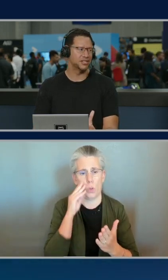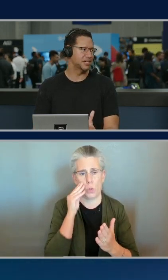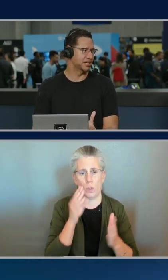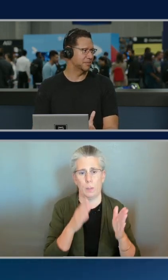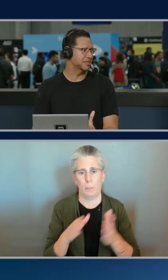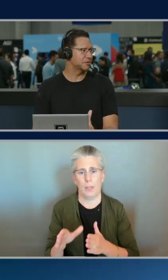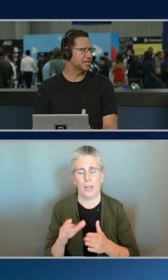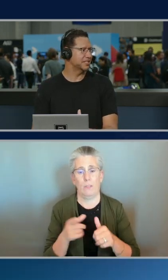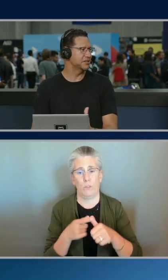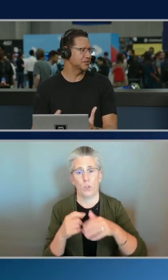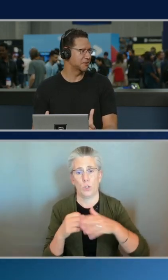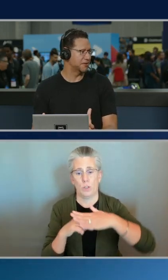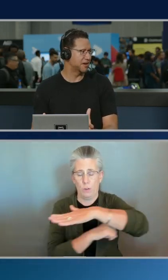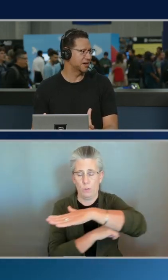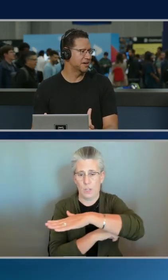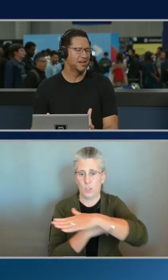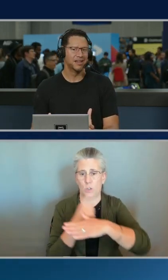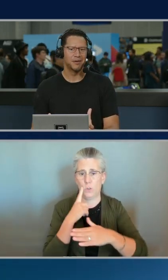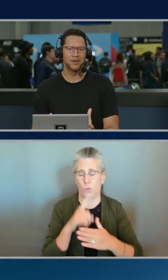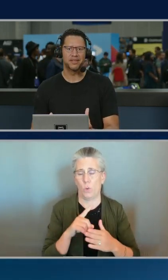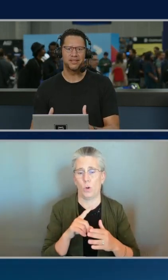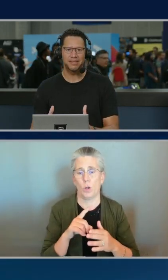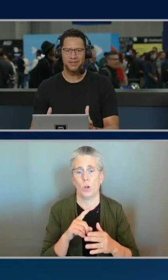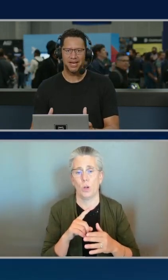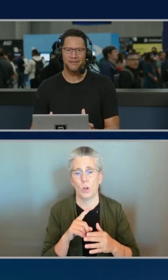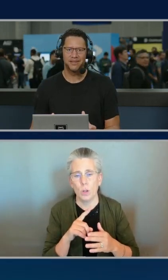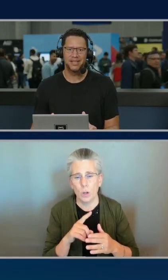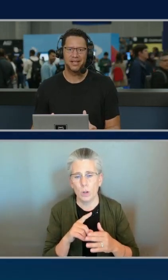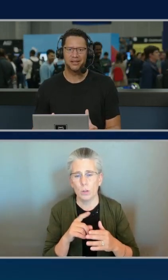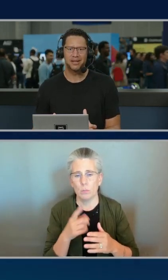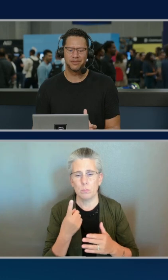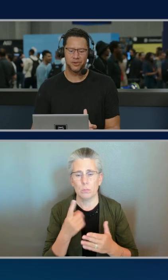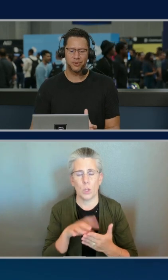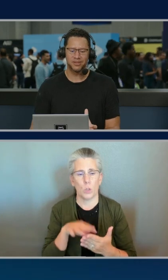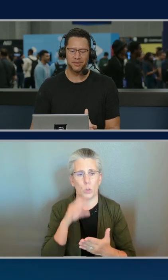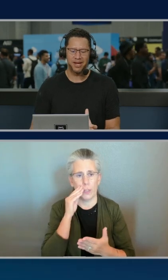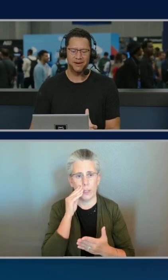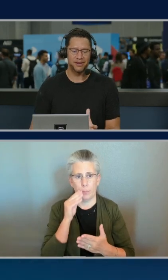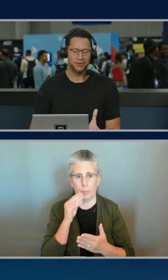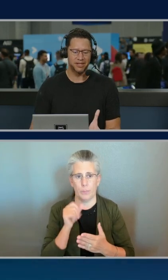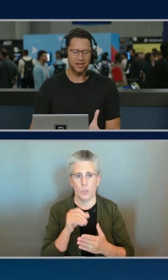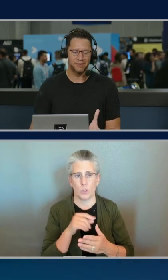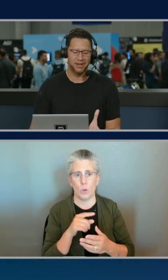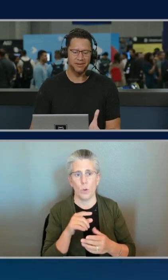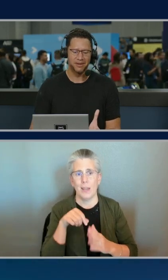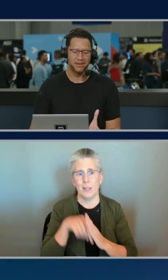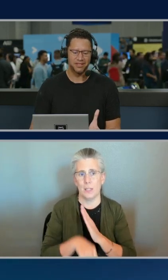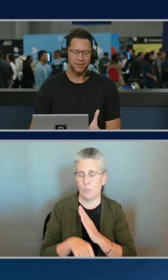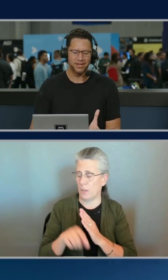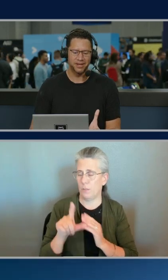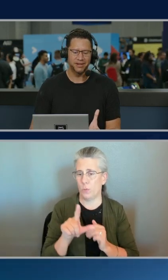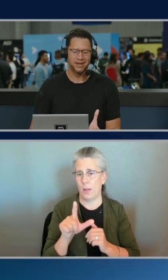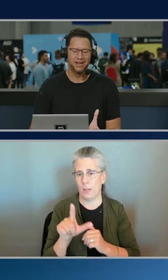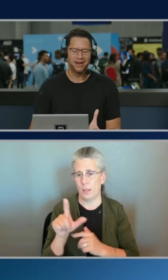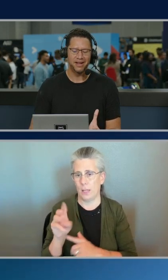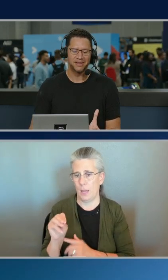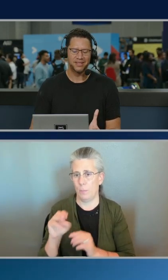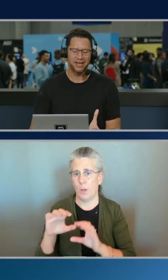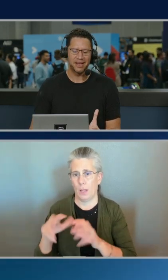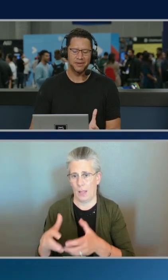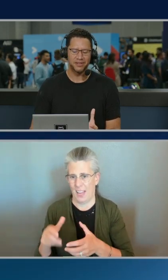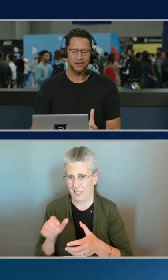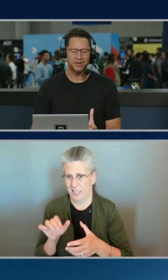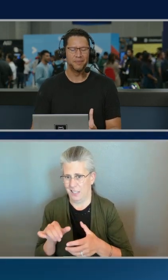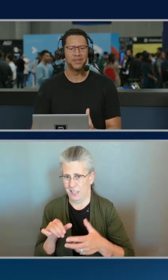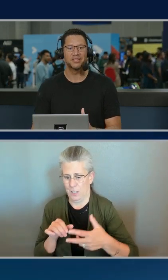prompt engineering, but this only gets you so far. And with the deep dive into LLMs course that we have, that Greg talked about, this one here, and the